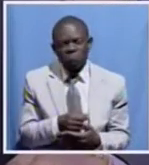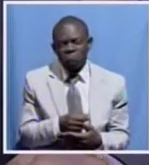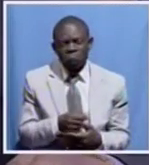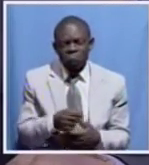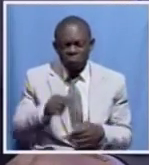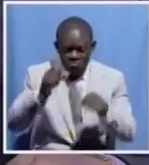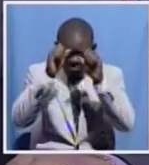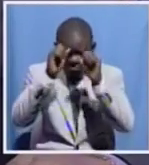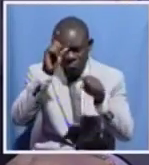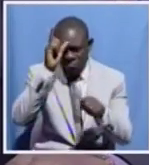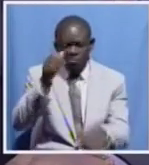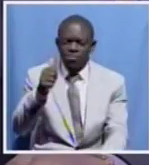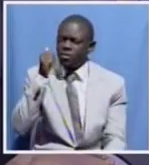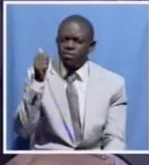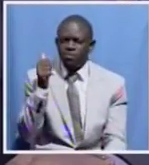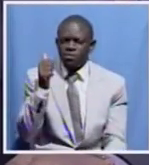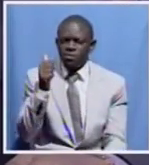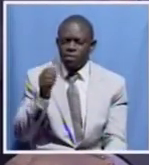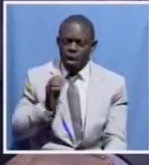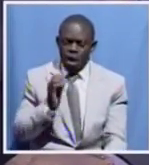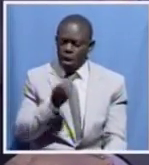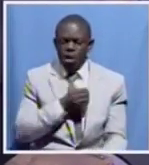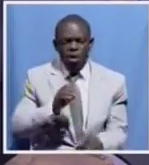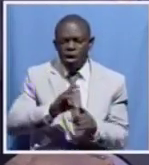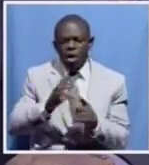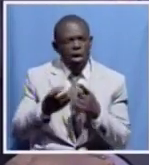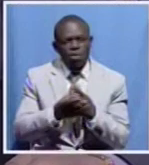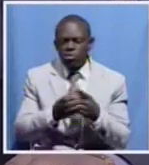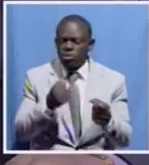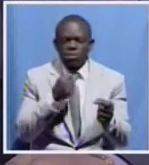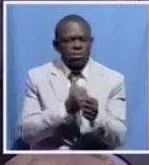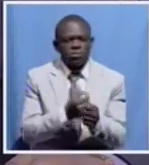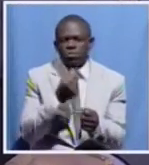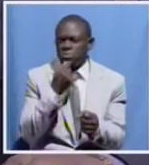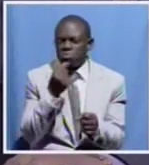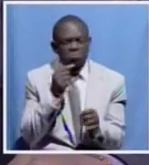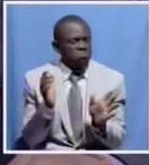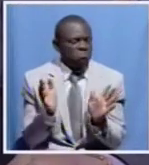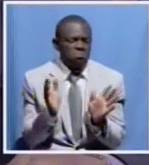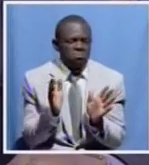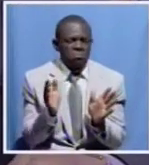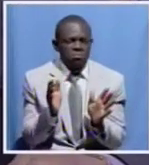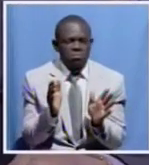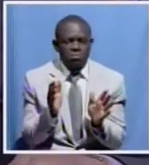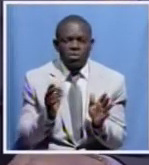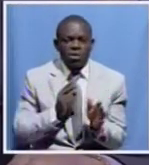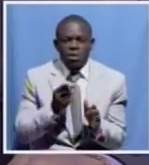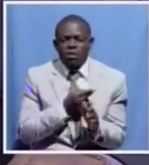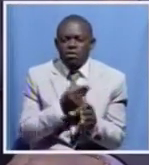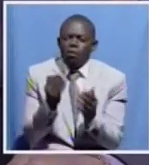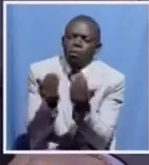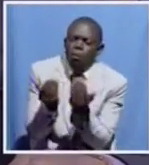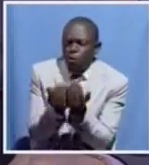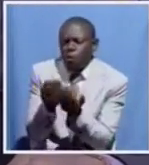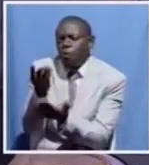not feel is part of our culture imposed on us just because we don't have as much money as you have.